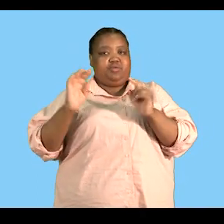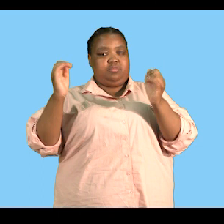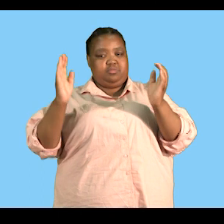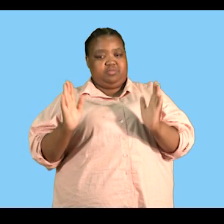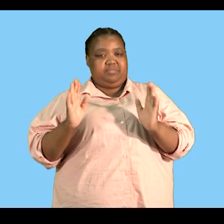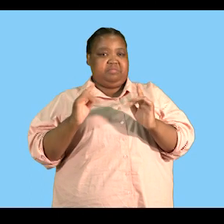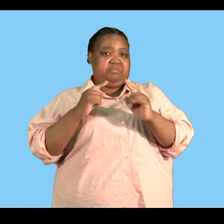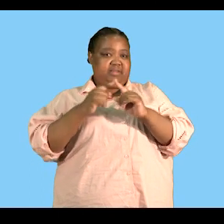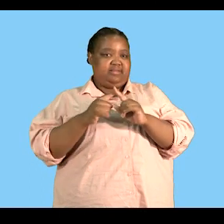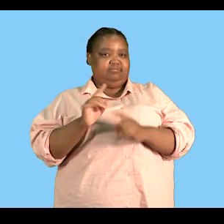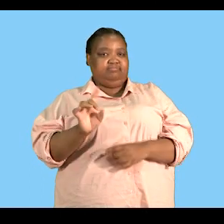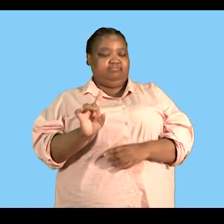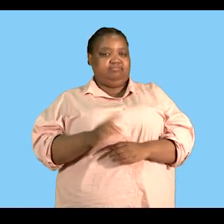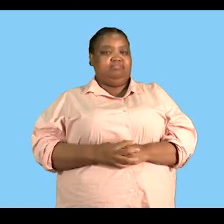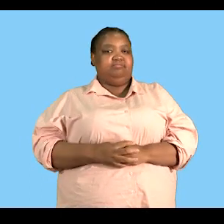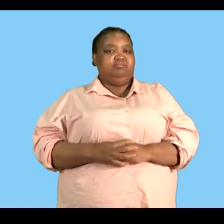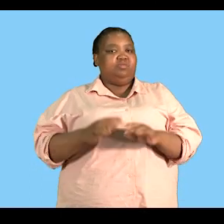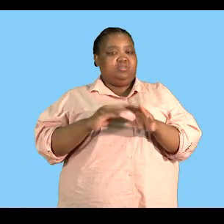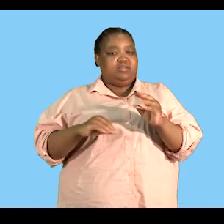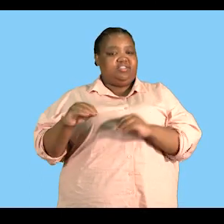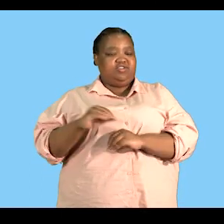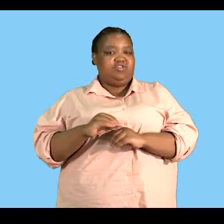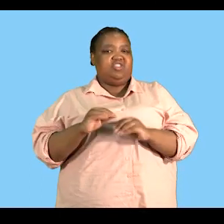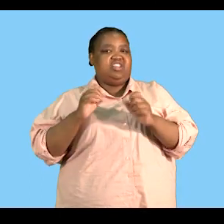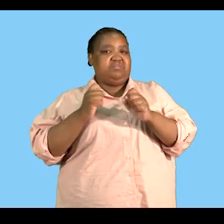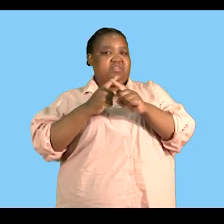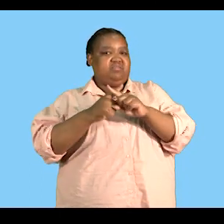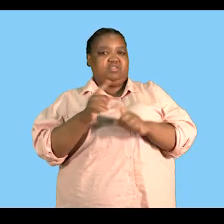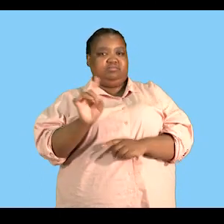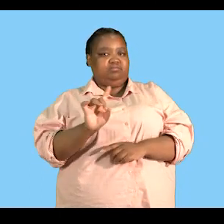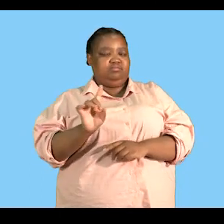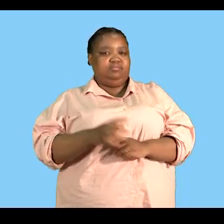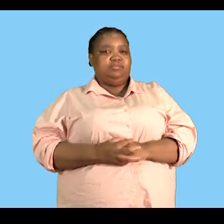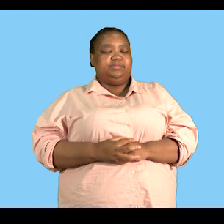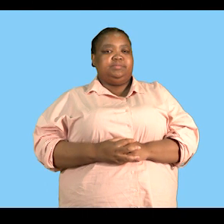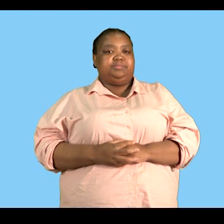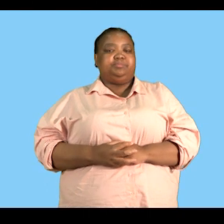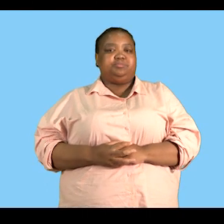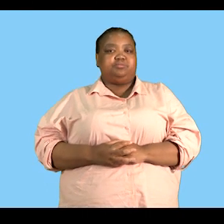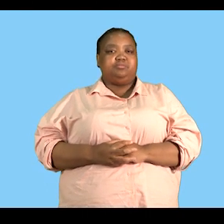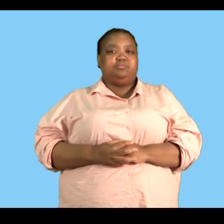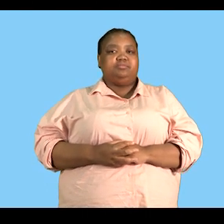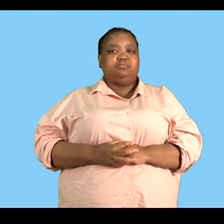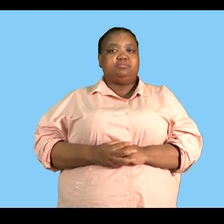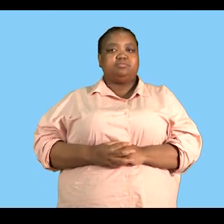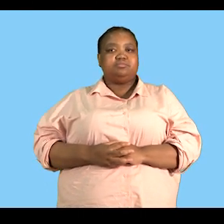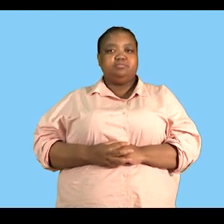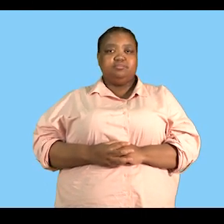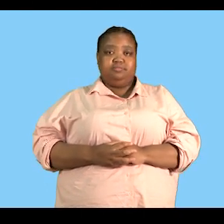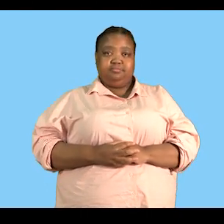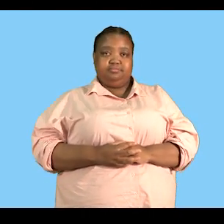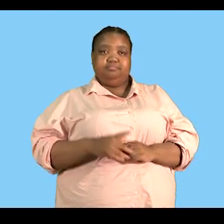go and substitute that with a multiplication sign. And then pay attention to